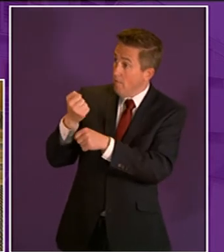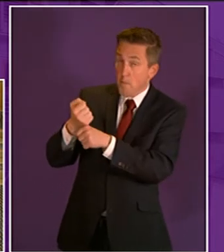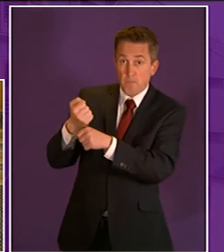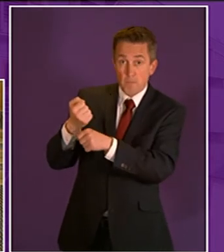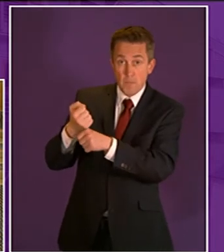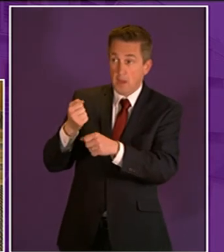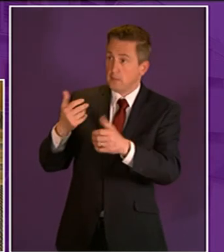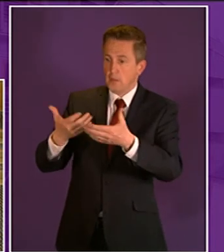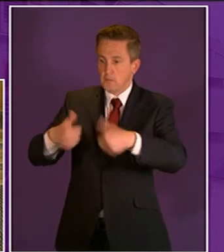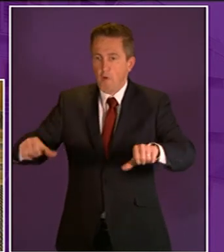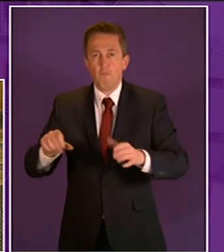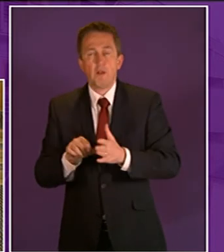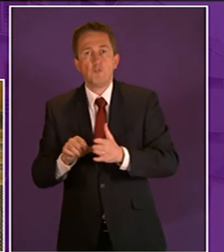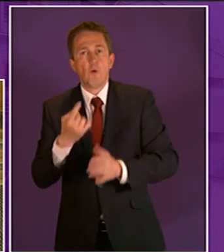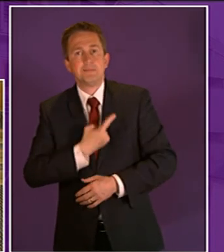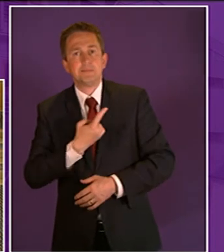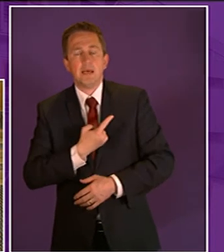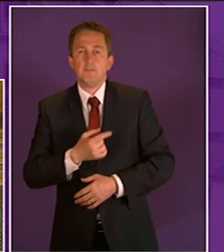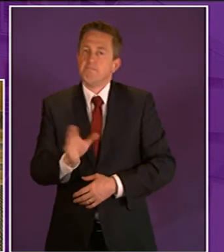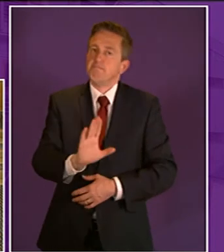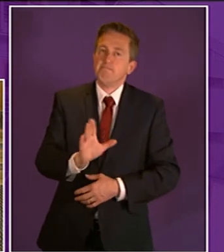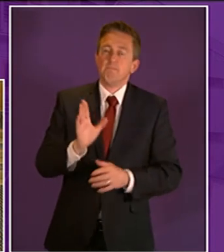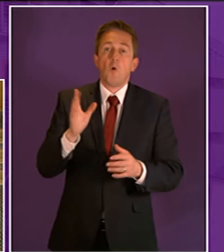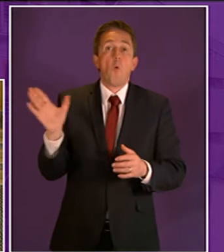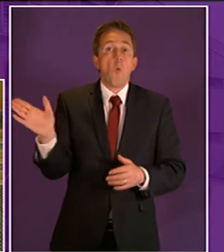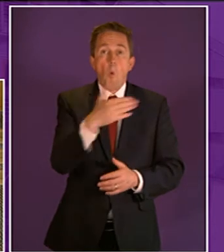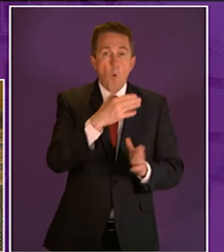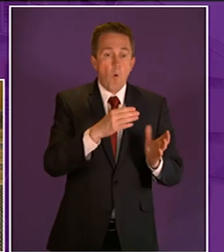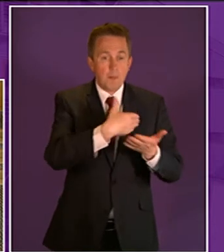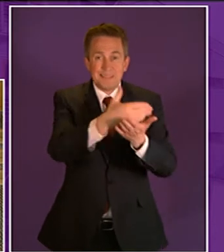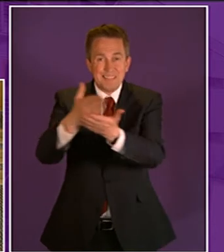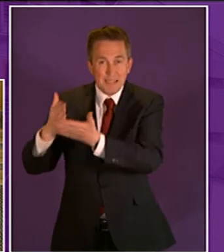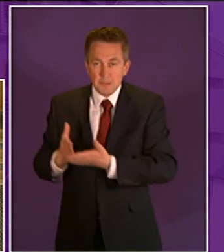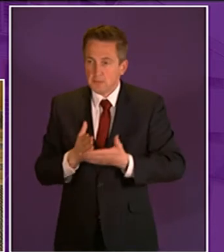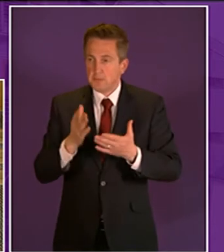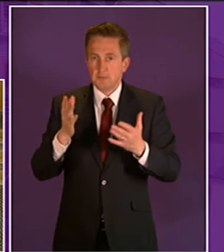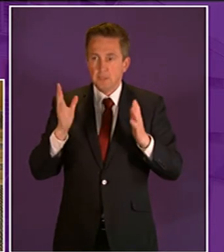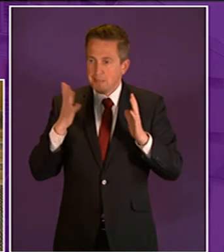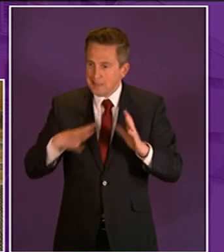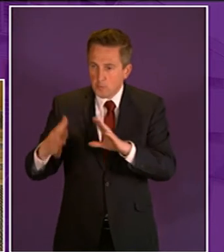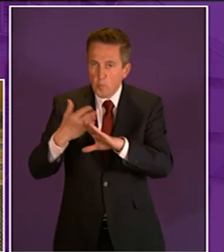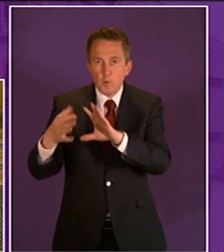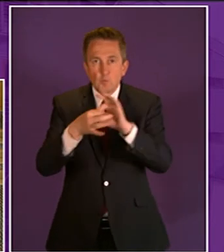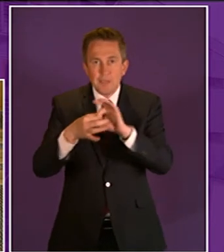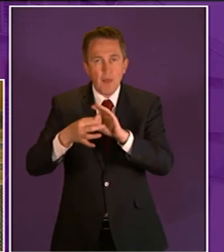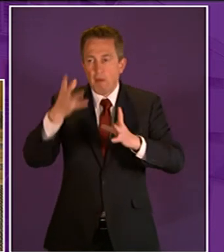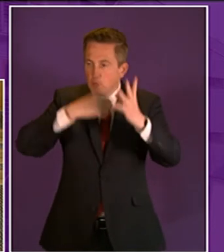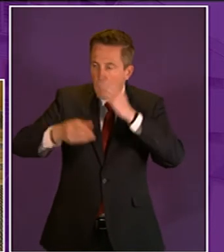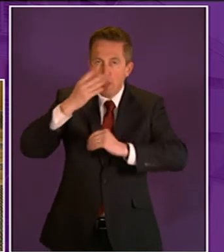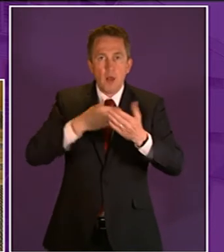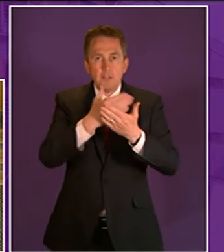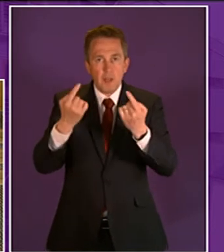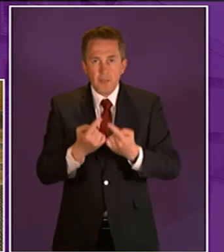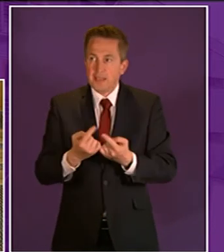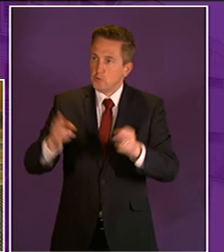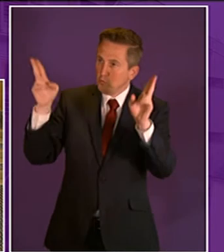combat alone. This is about all of us across all sectors working, sharing and learning together to reduce the impacts that